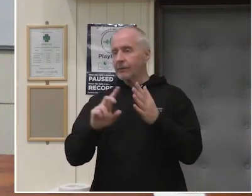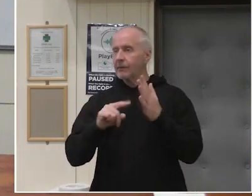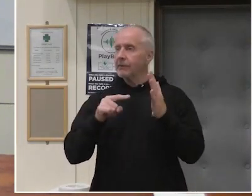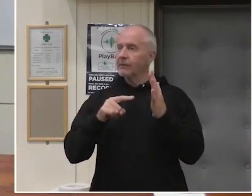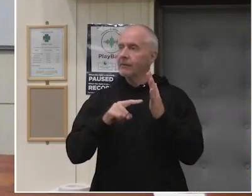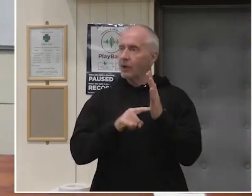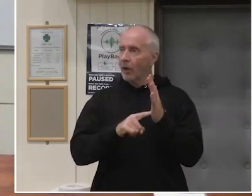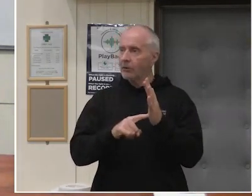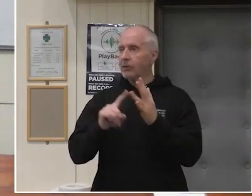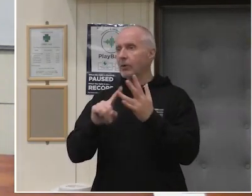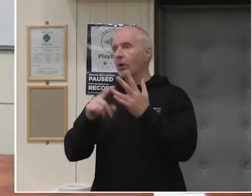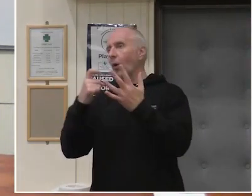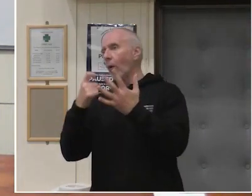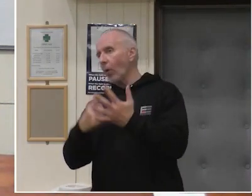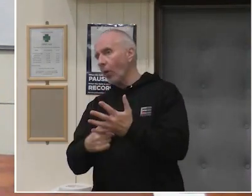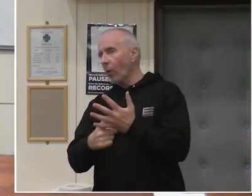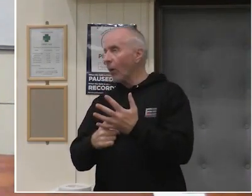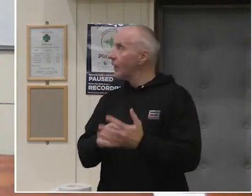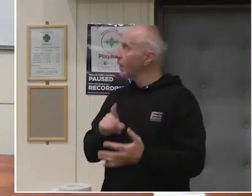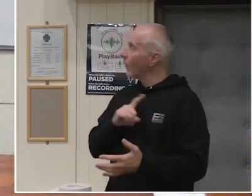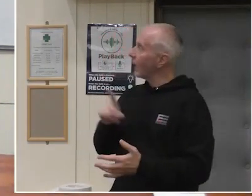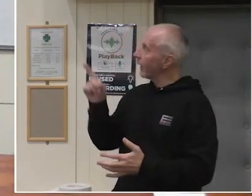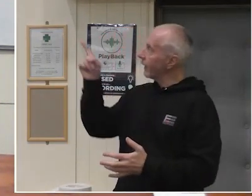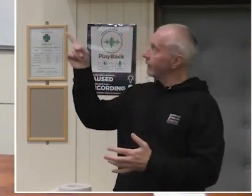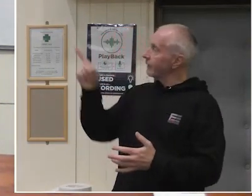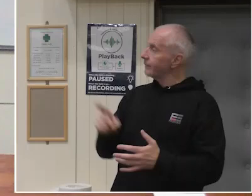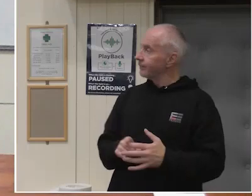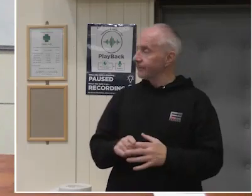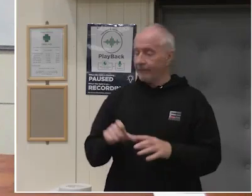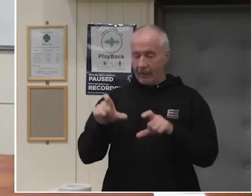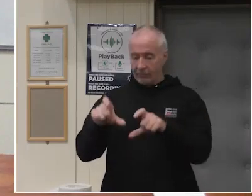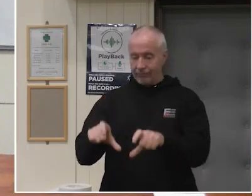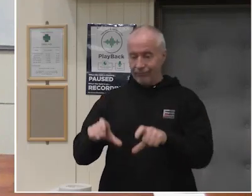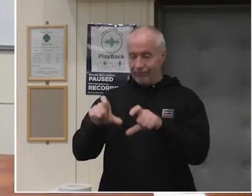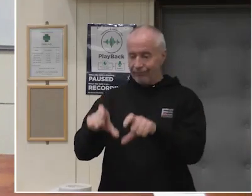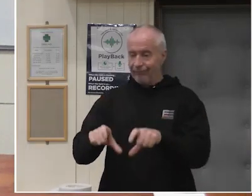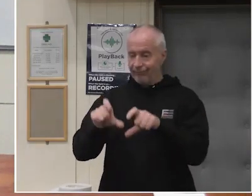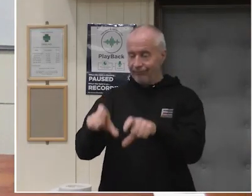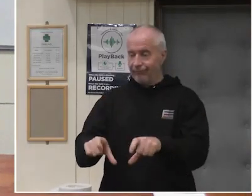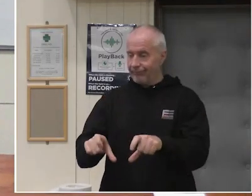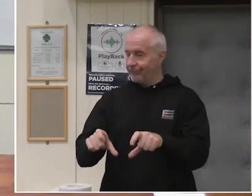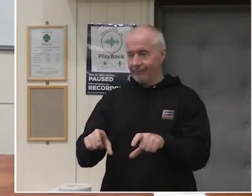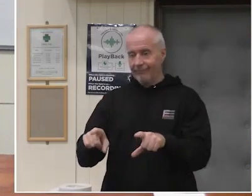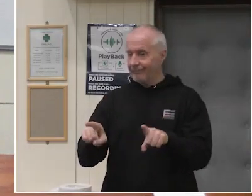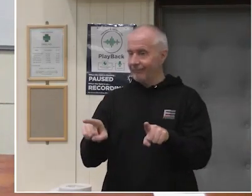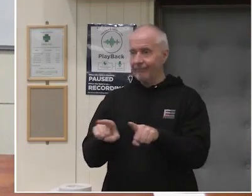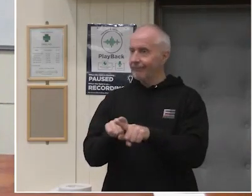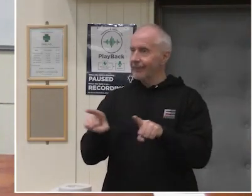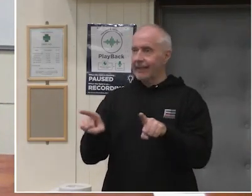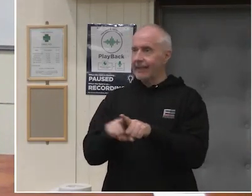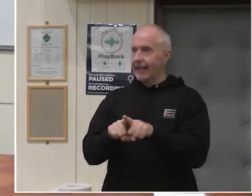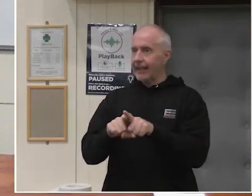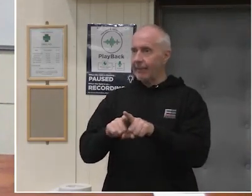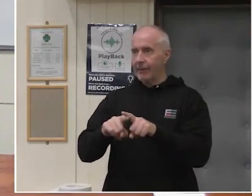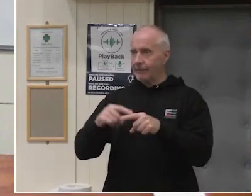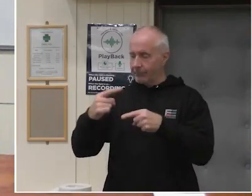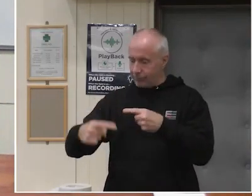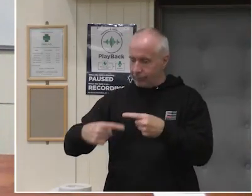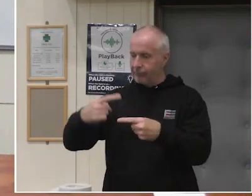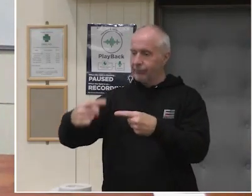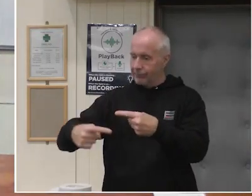on the basis of it sits there and does exactly as you told it all the time. So here's a couple of